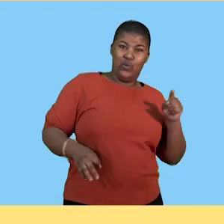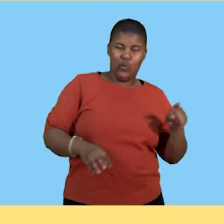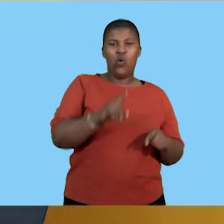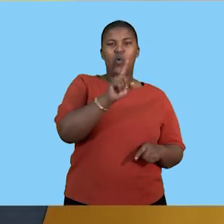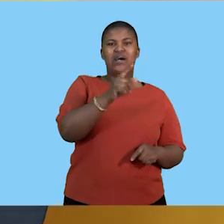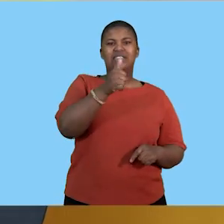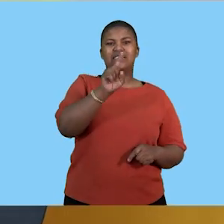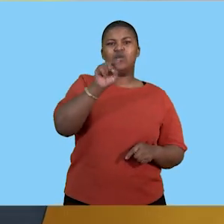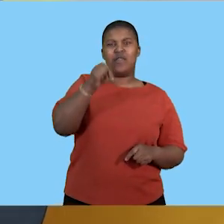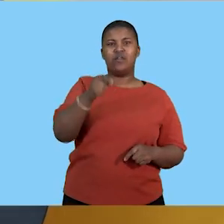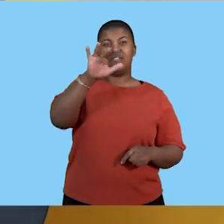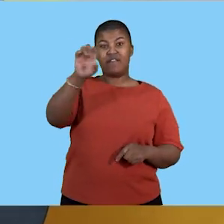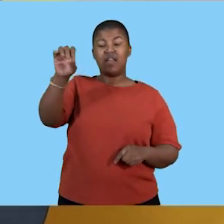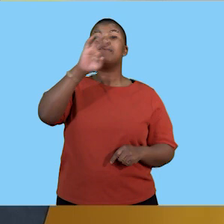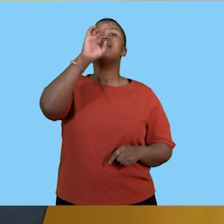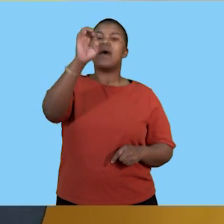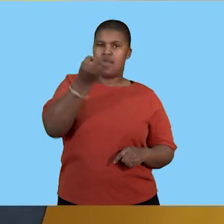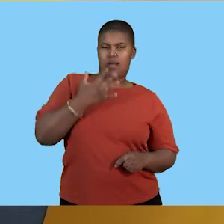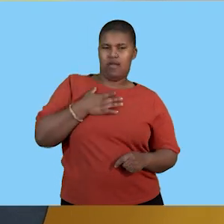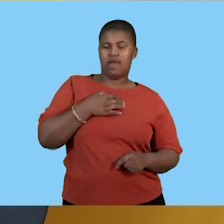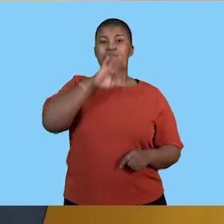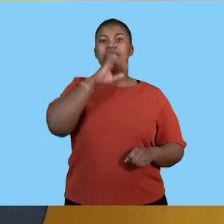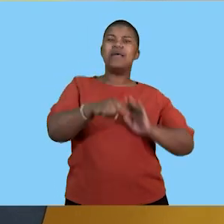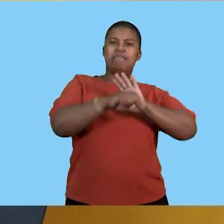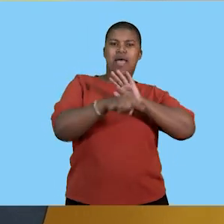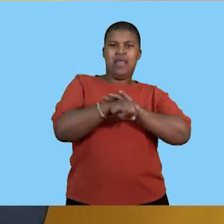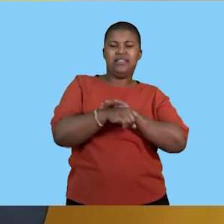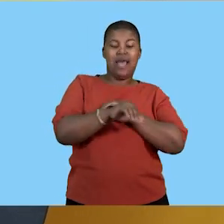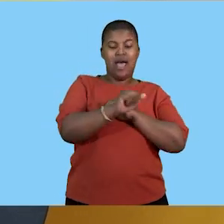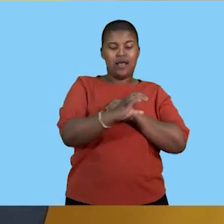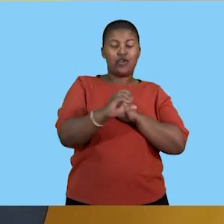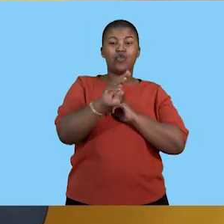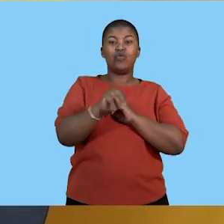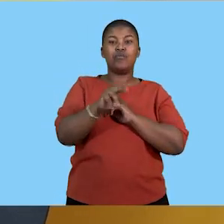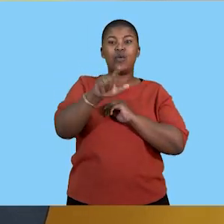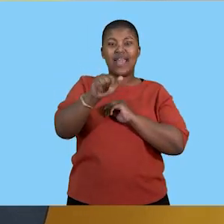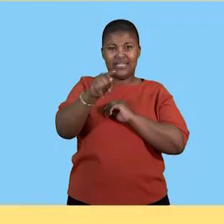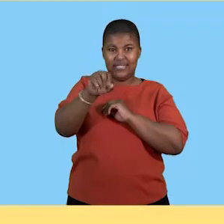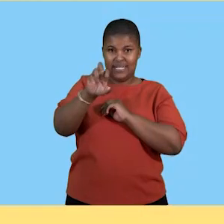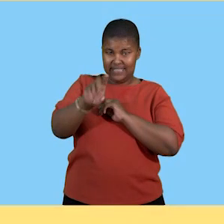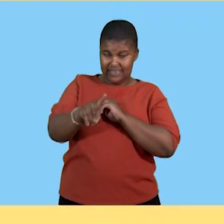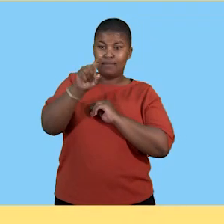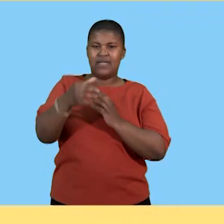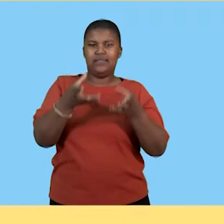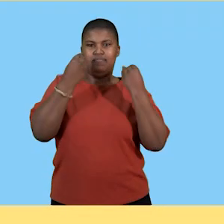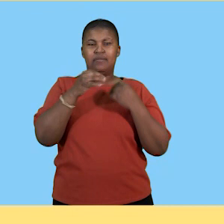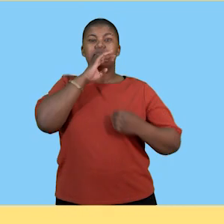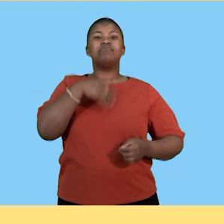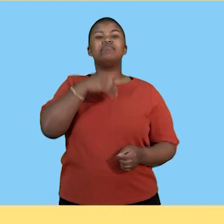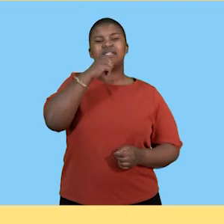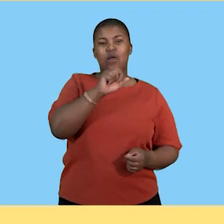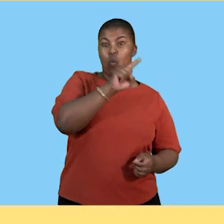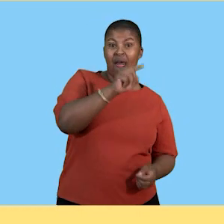remember that to get carrying value, we say cost minus accumulated depreciation. Cost minus accumulated. So I'll